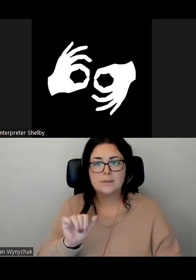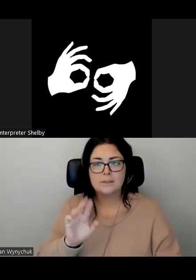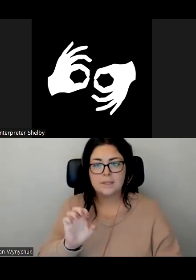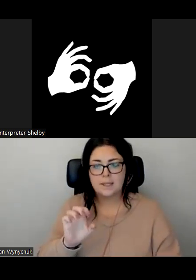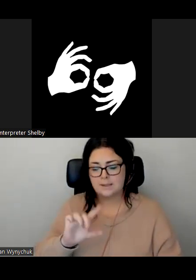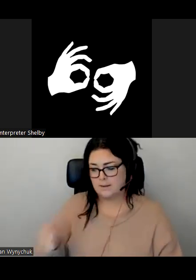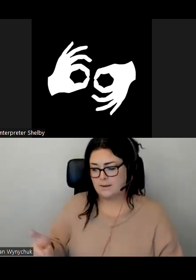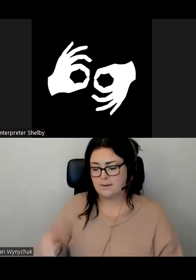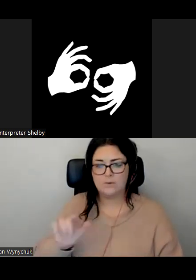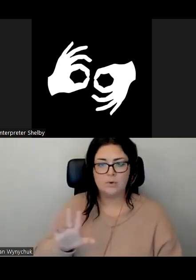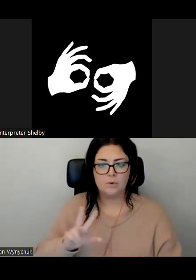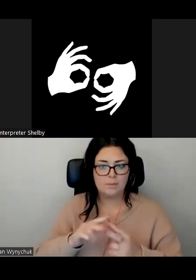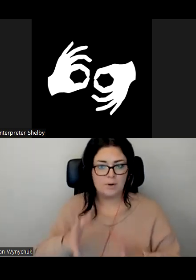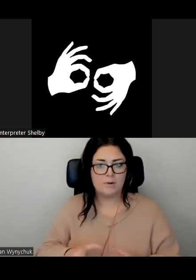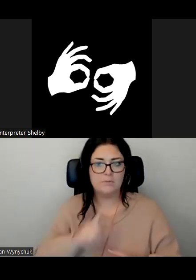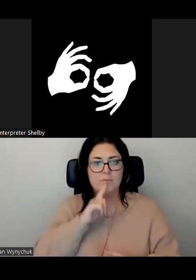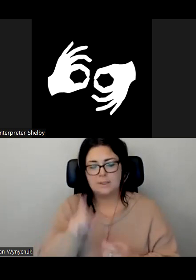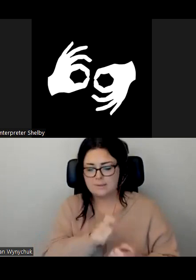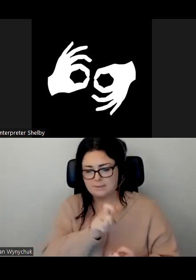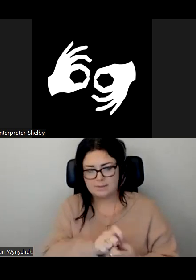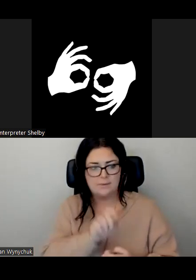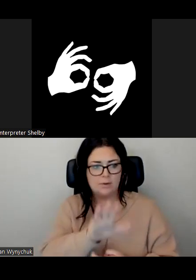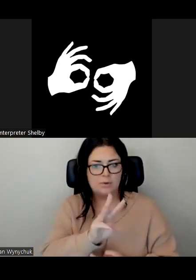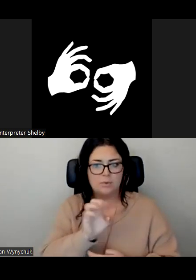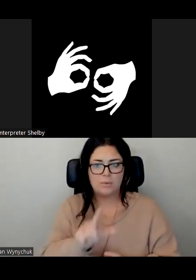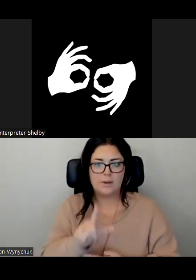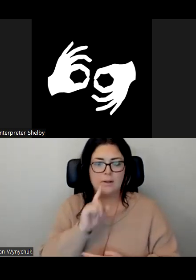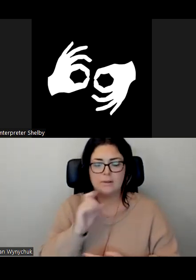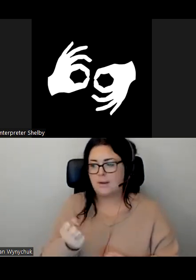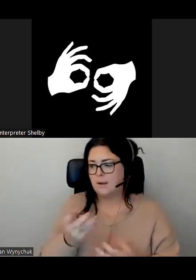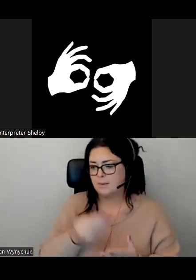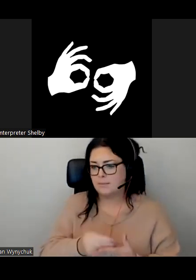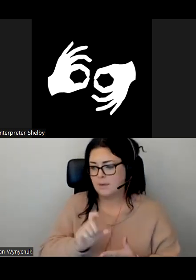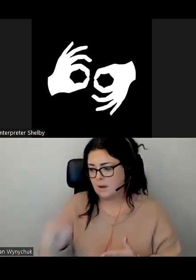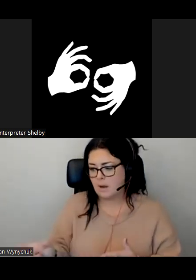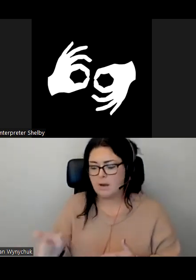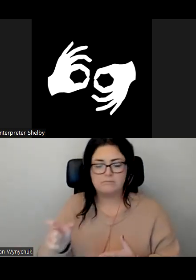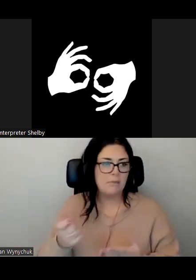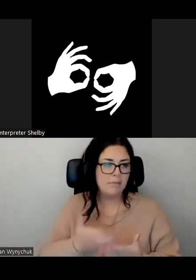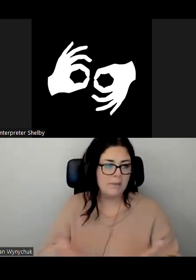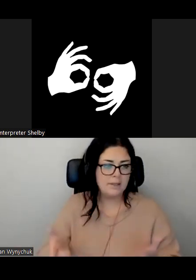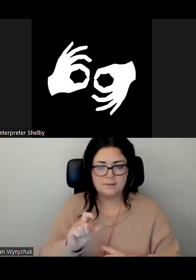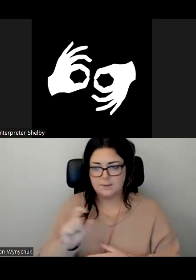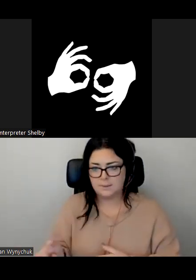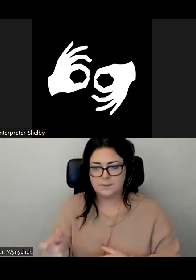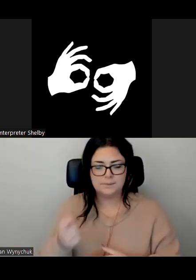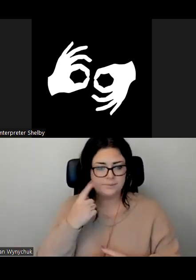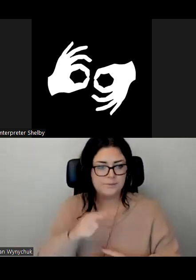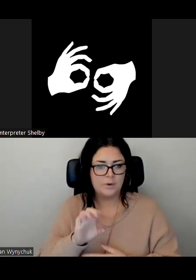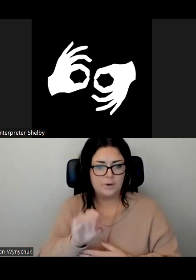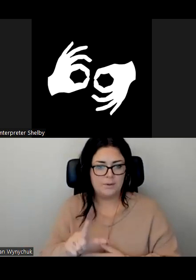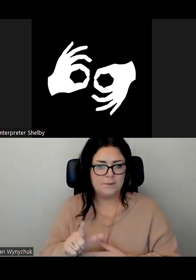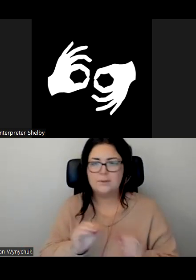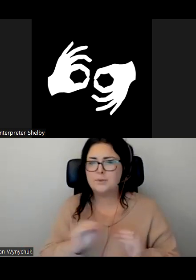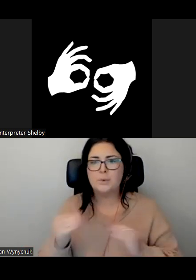very flexible. You can be as very specific as you want. You can give them as much as you want or as little as you want when it comes to common law. But